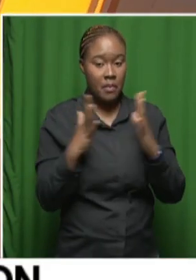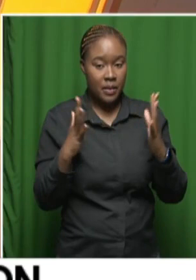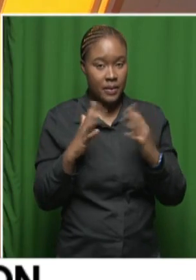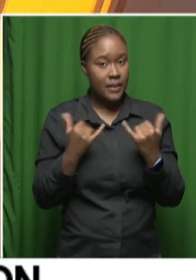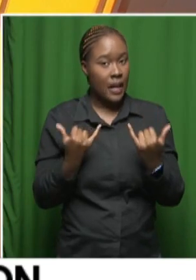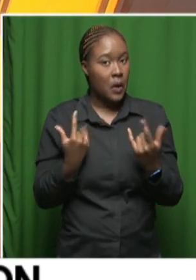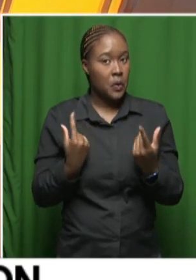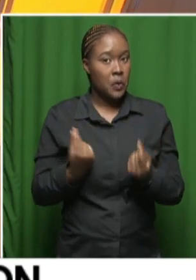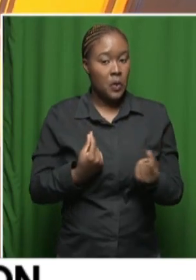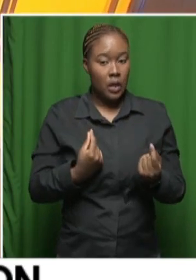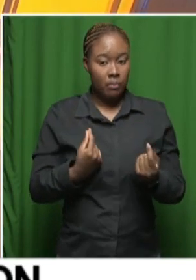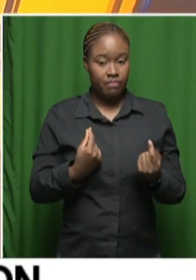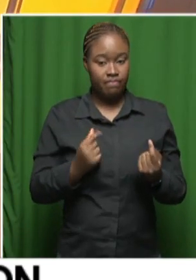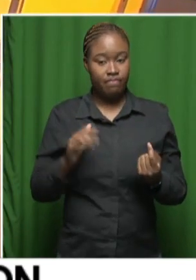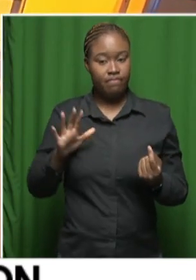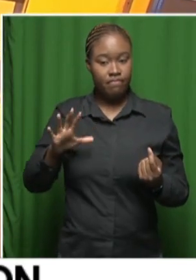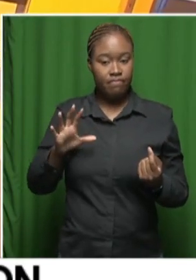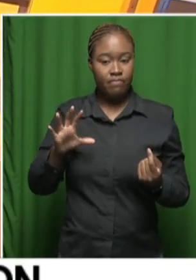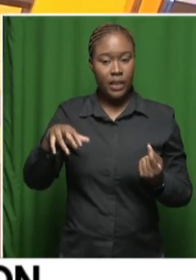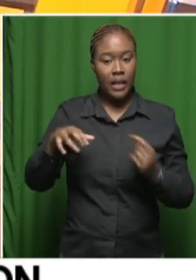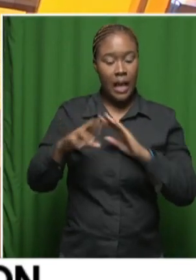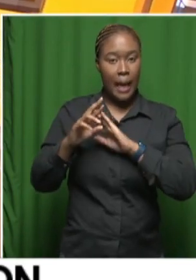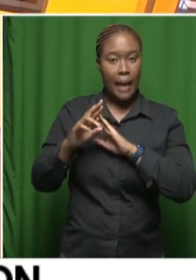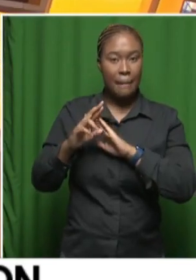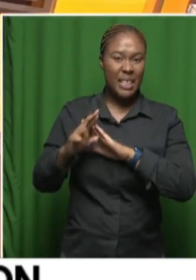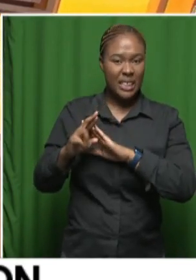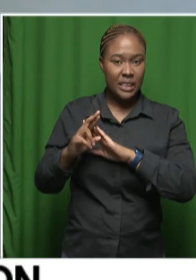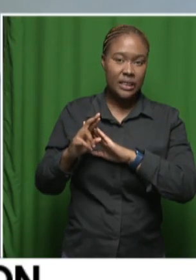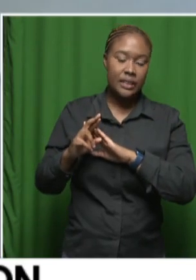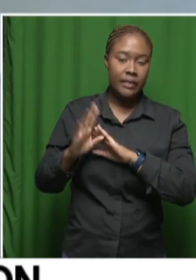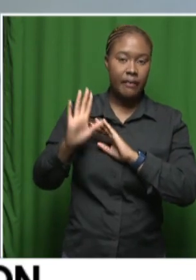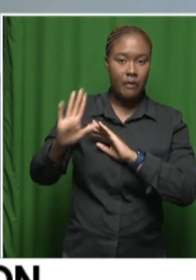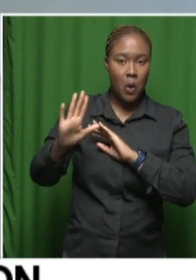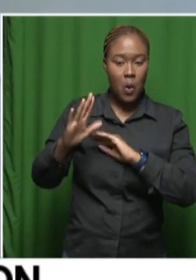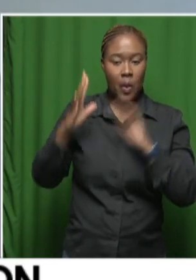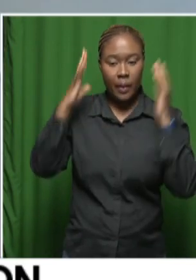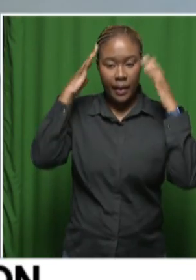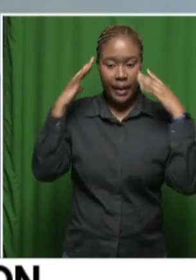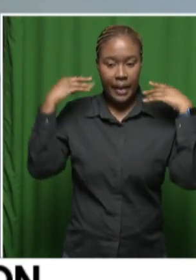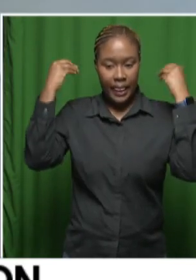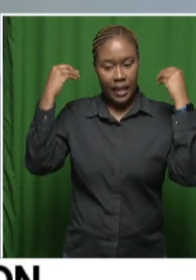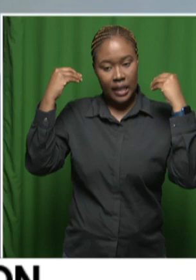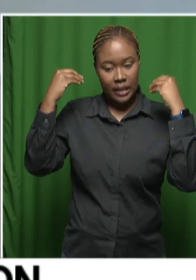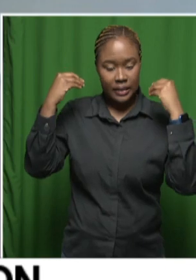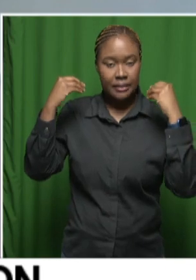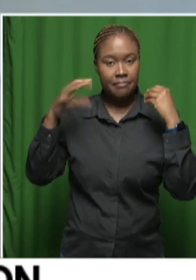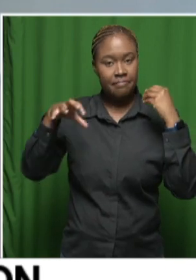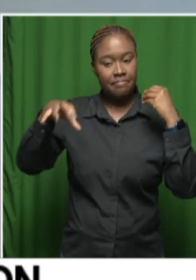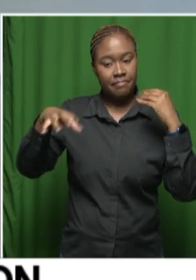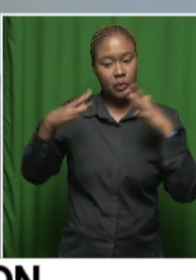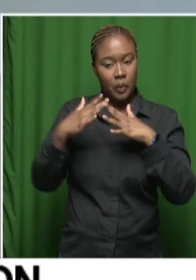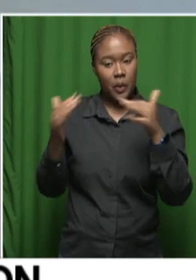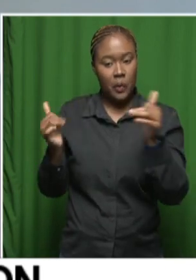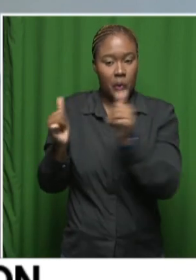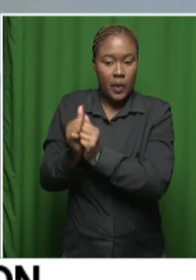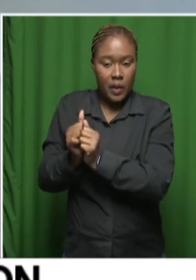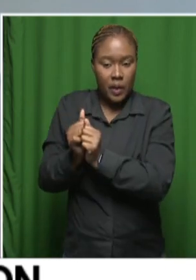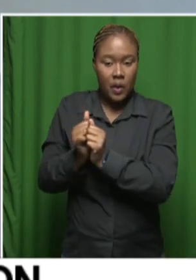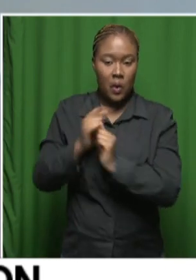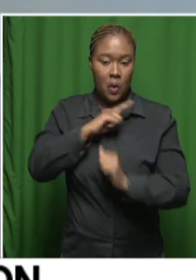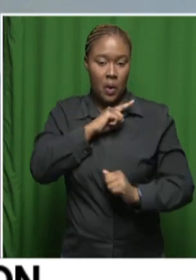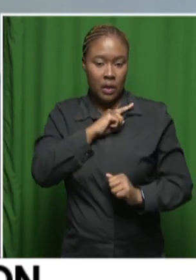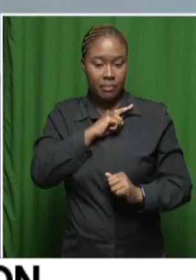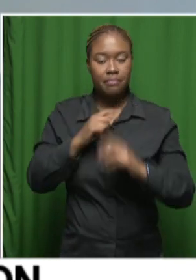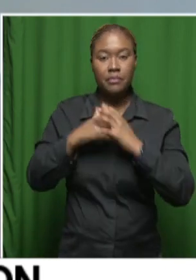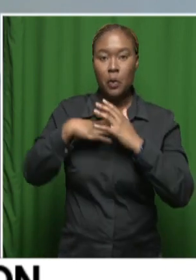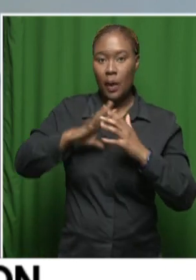we're collaborating with the Embassy of the Kingdom of the Netherlands to co-create a particular Hack My